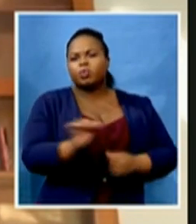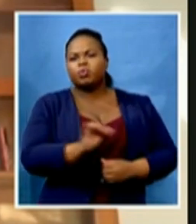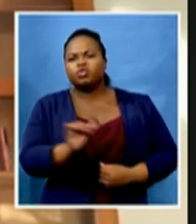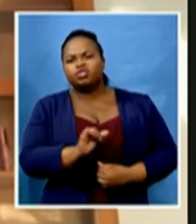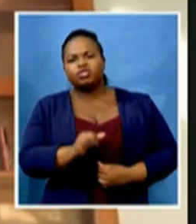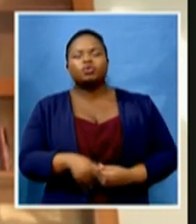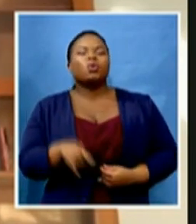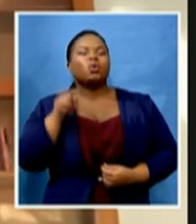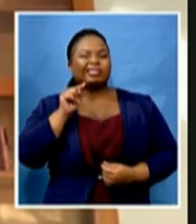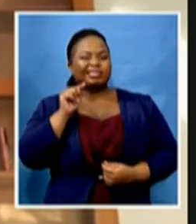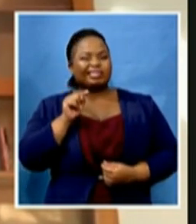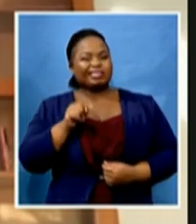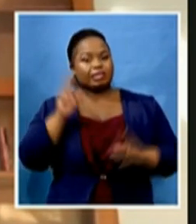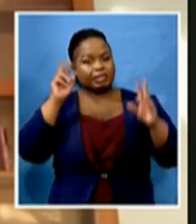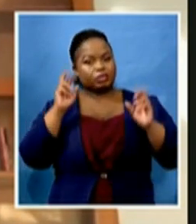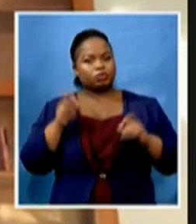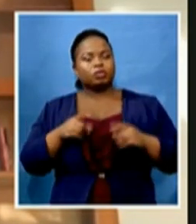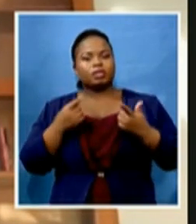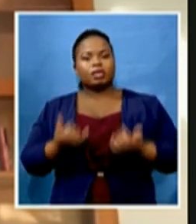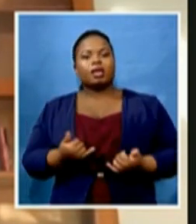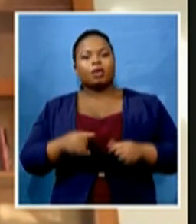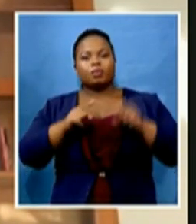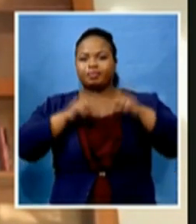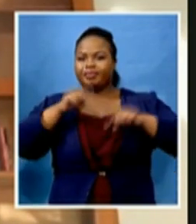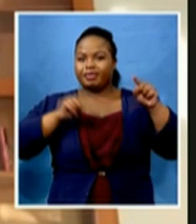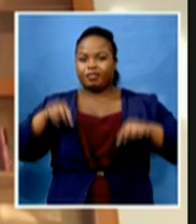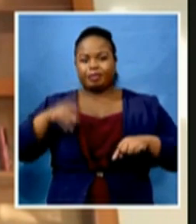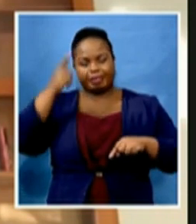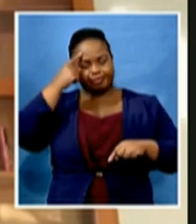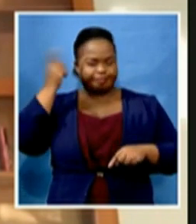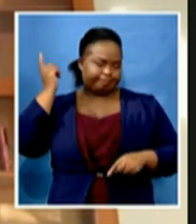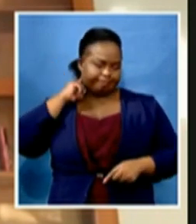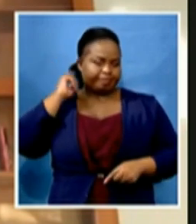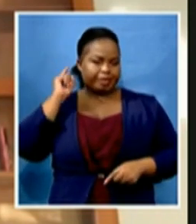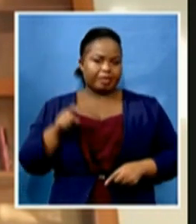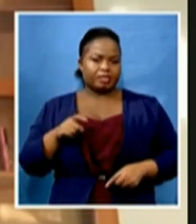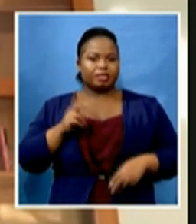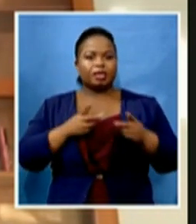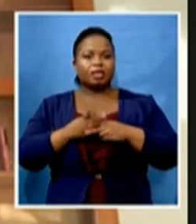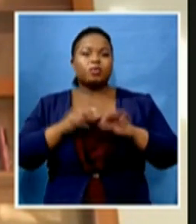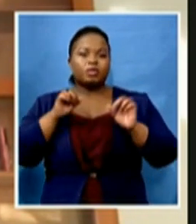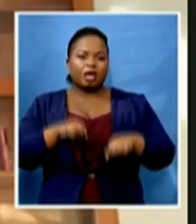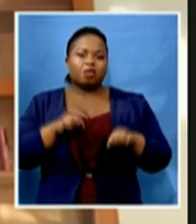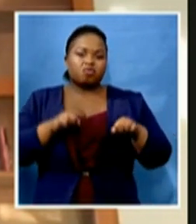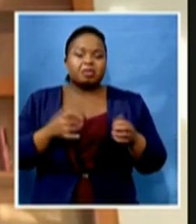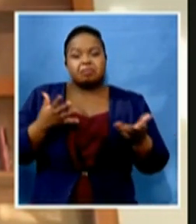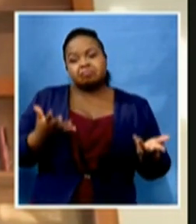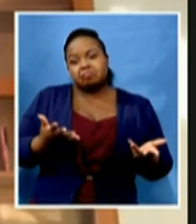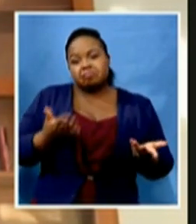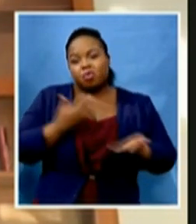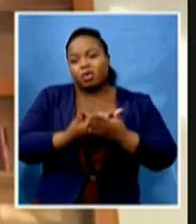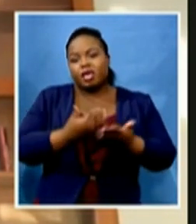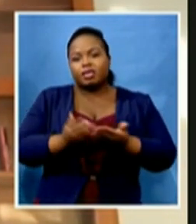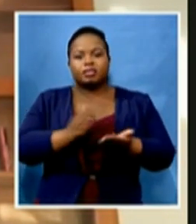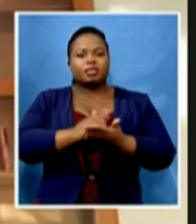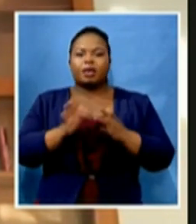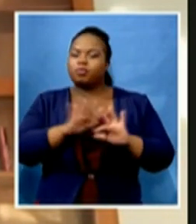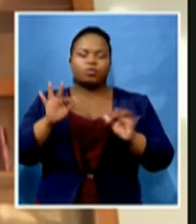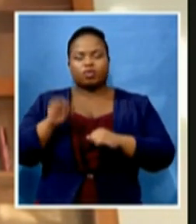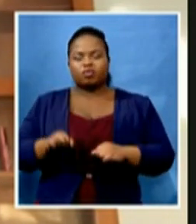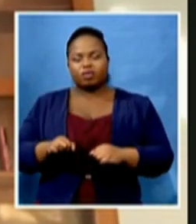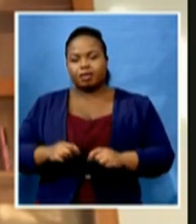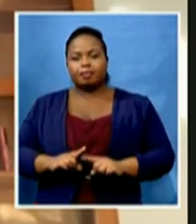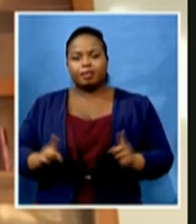got to take those issues into account. They may agree, they may disagree about them, as it were. But where we stand as the department is